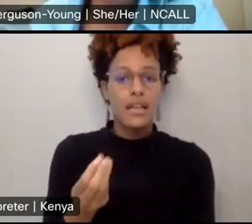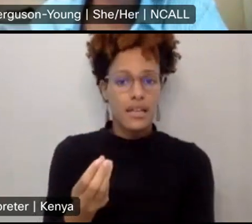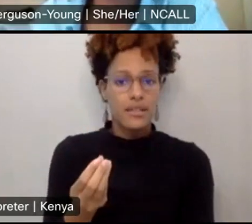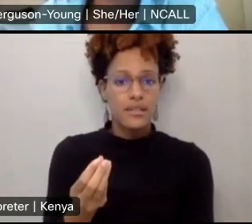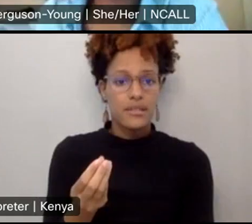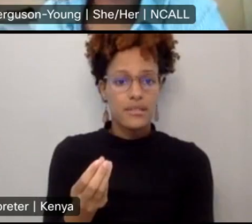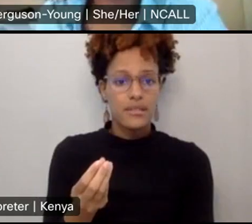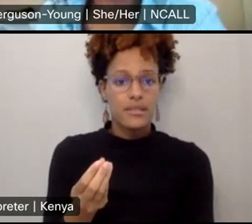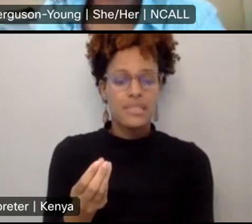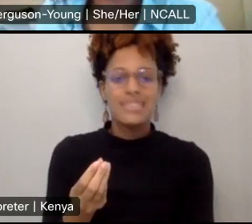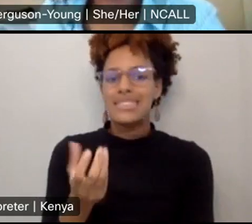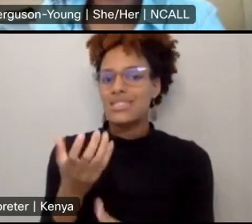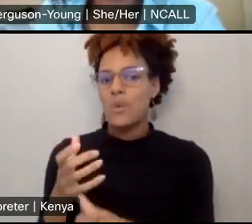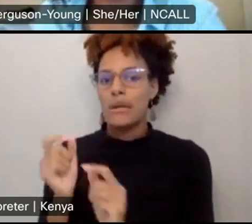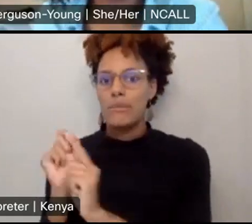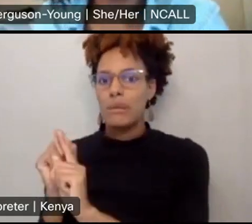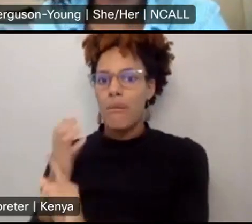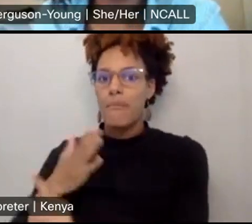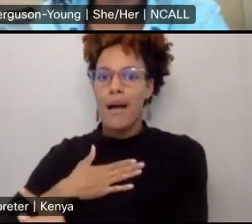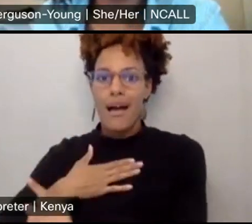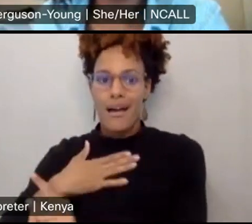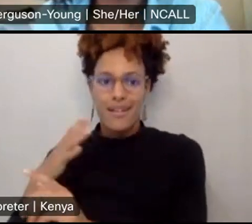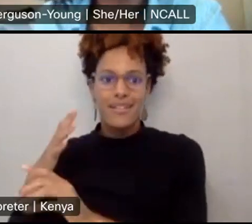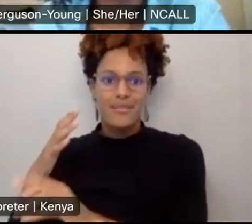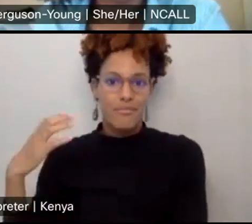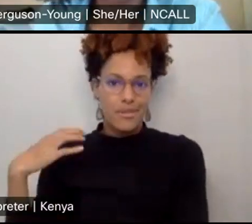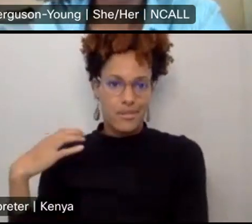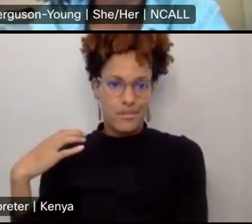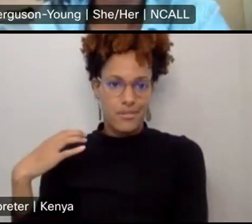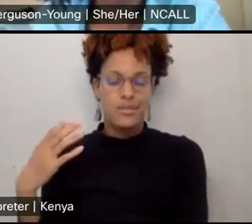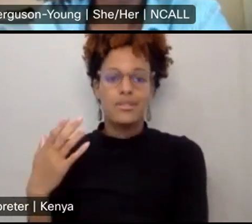I don't mean to pick on my employer because I think that